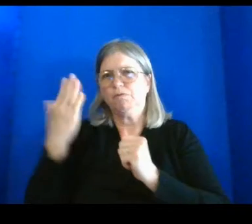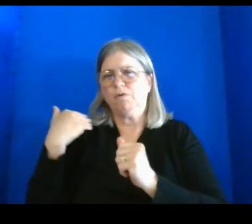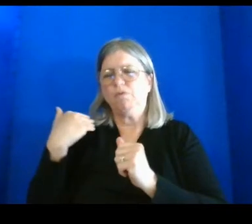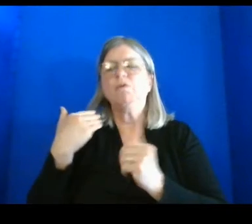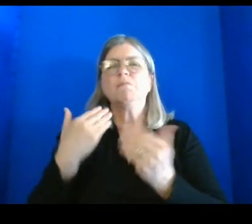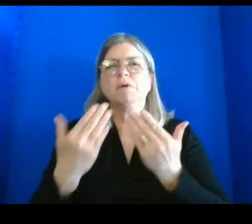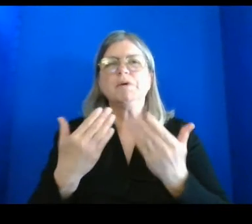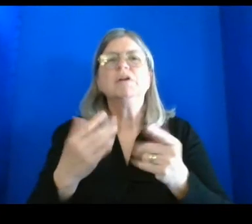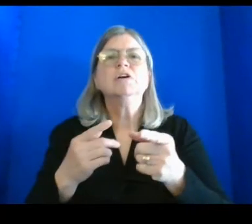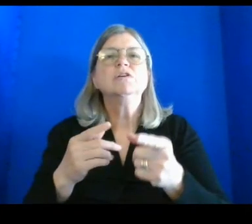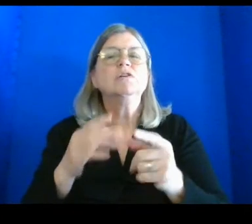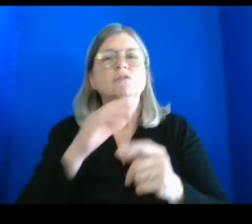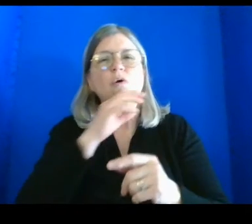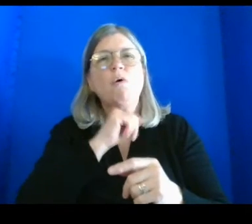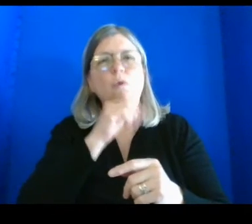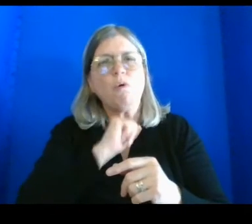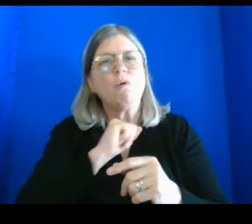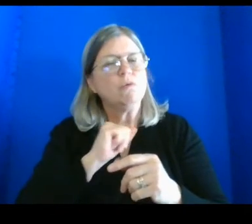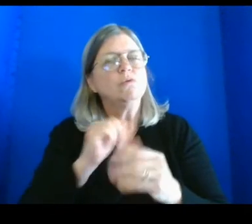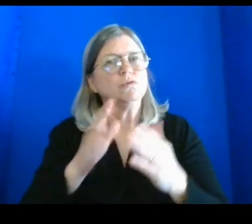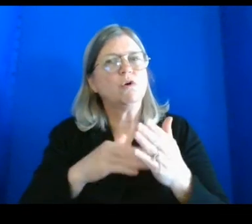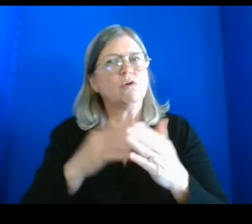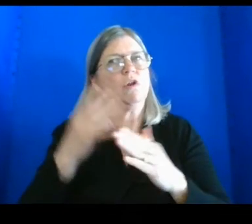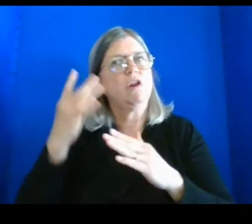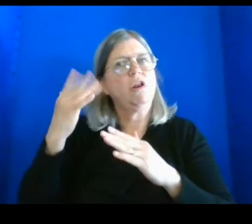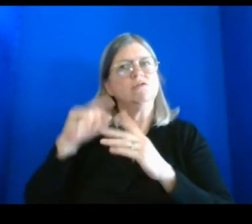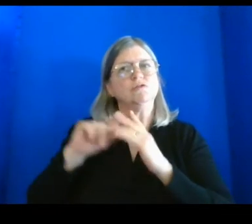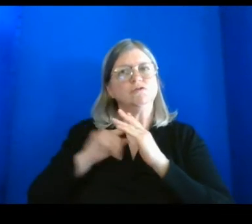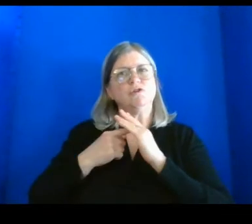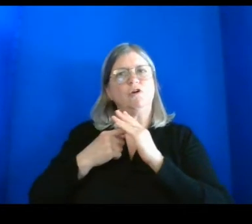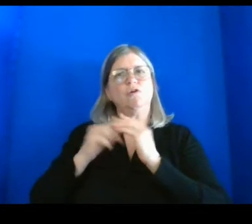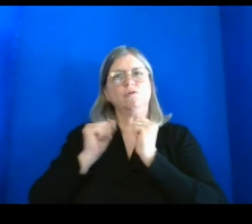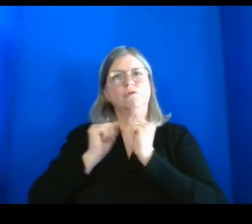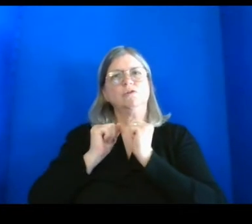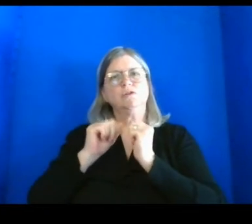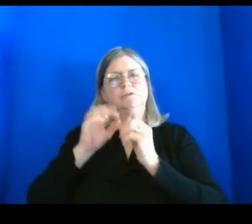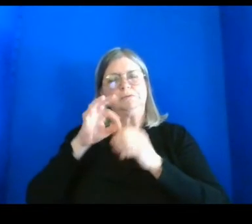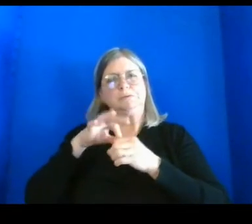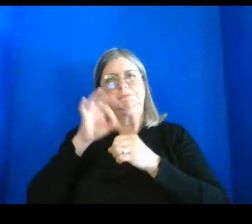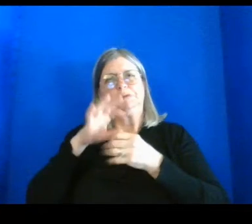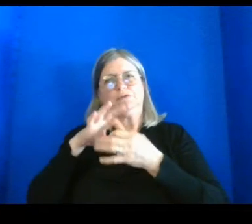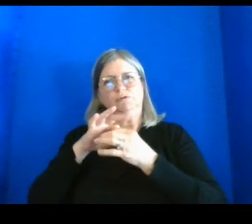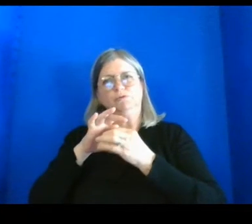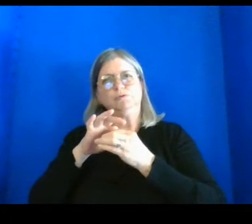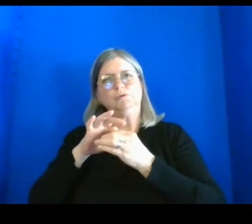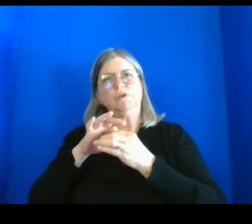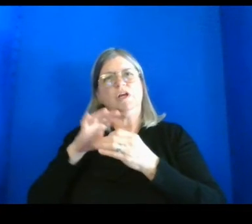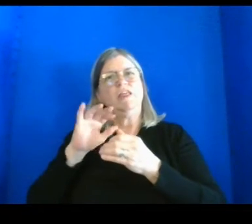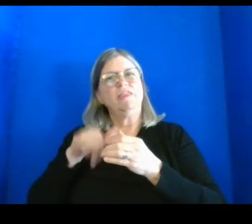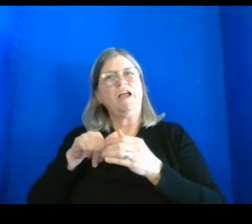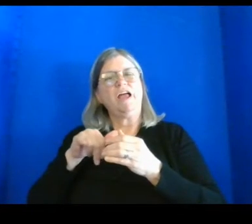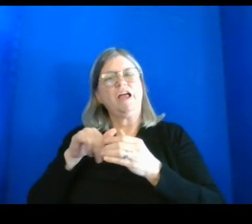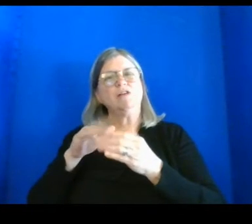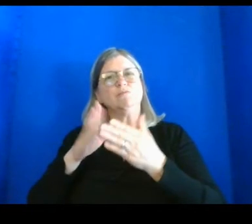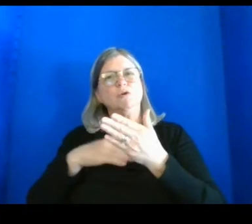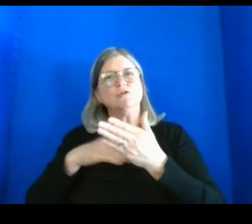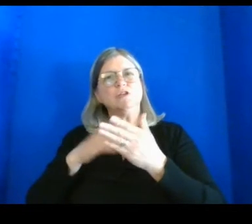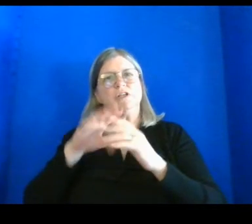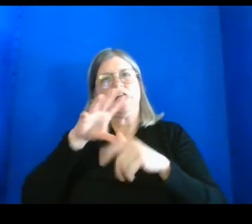This is an old song. It started off as an old spiritual, which is music that the African-American slaves